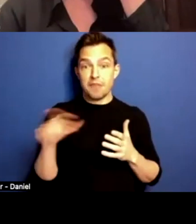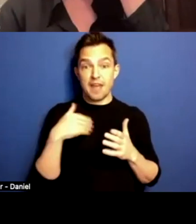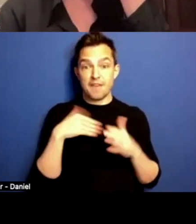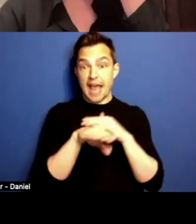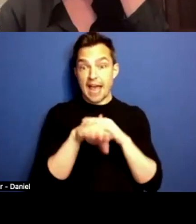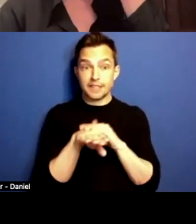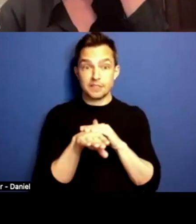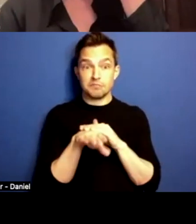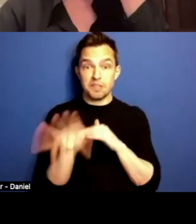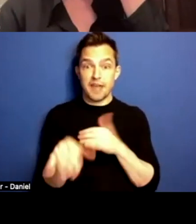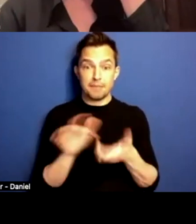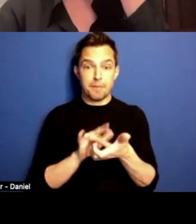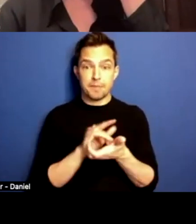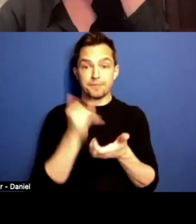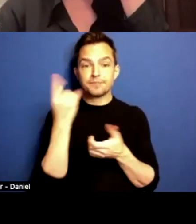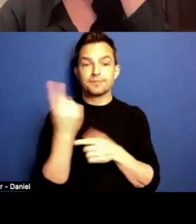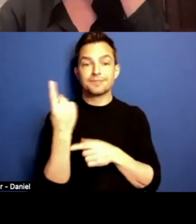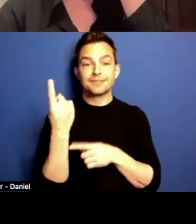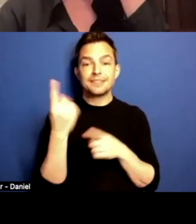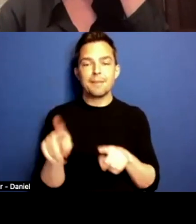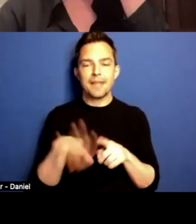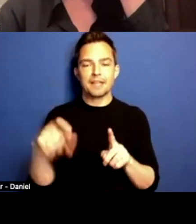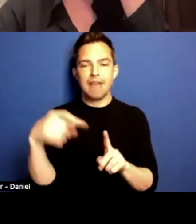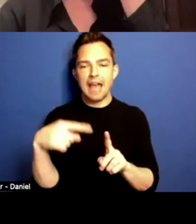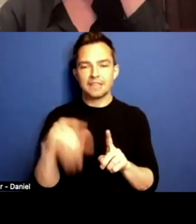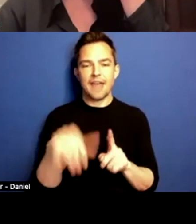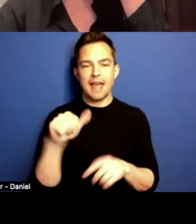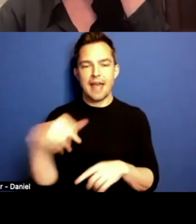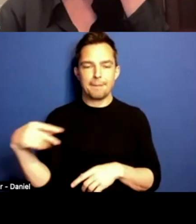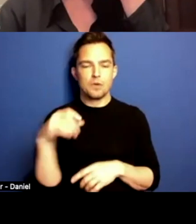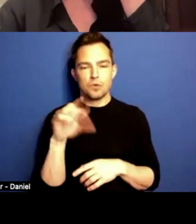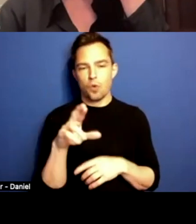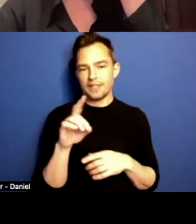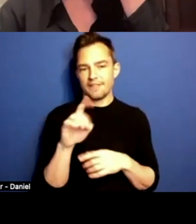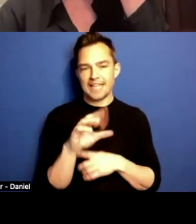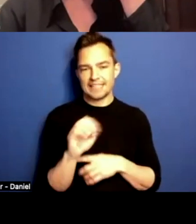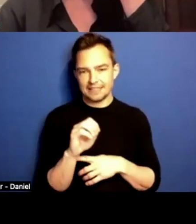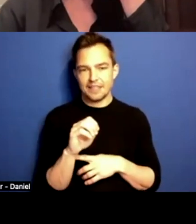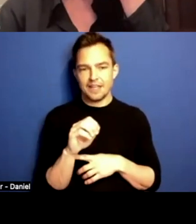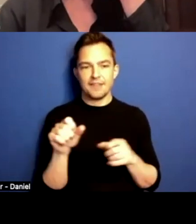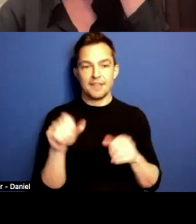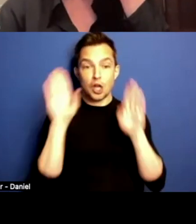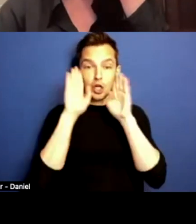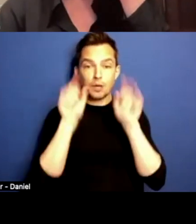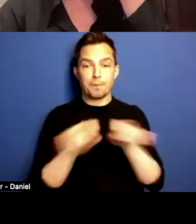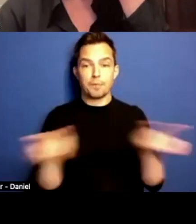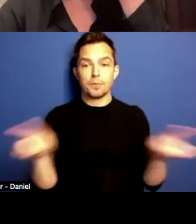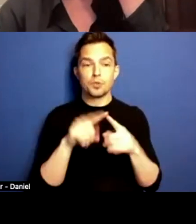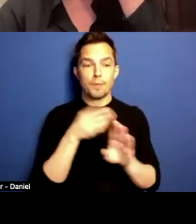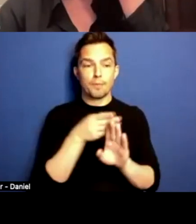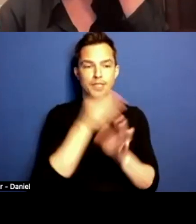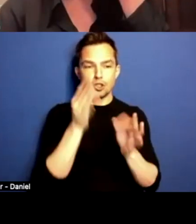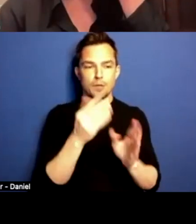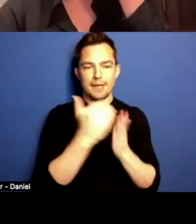to this. And when something happens, they can activate the app or the device, and an alert goes out to a predetermined list of